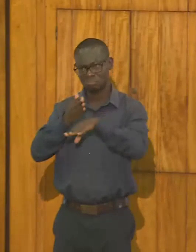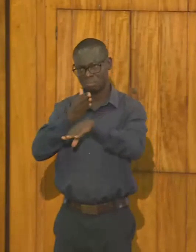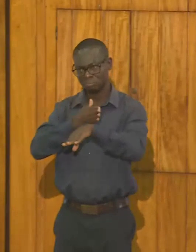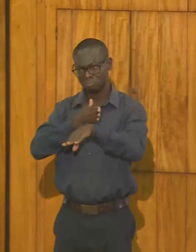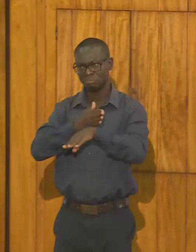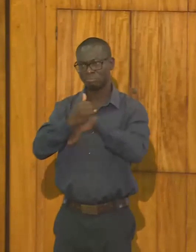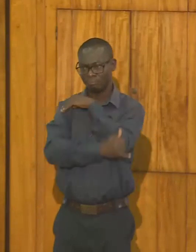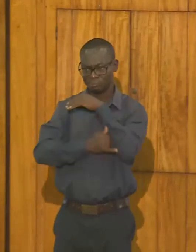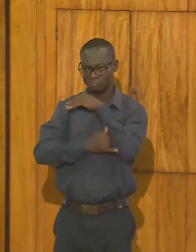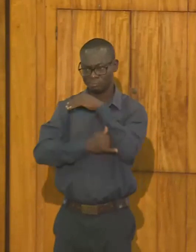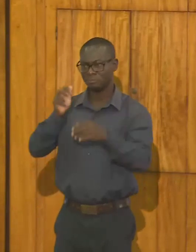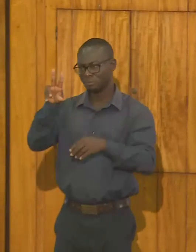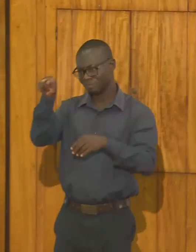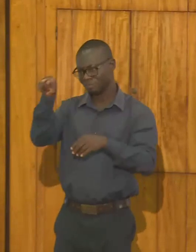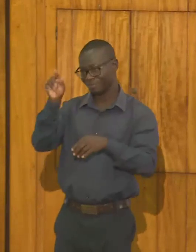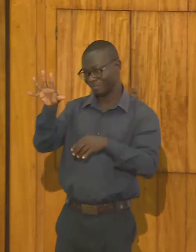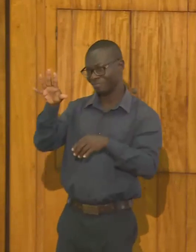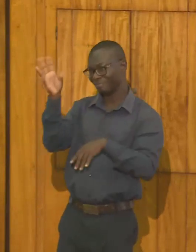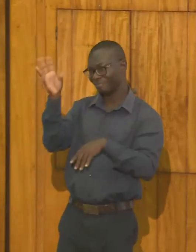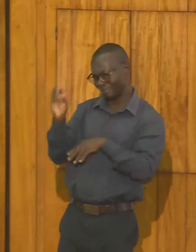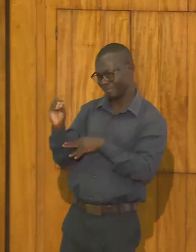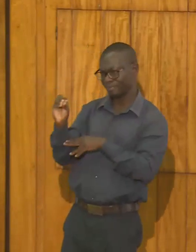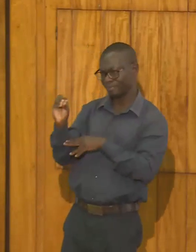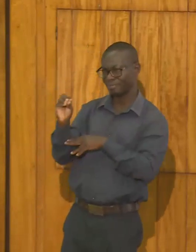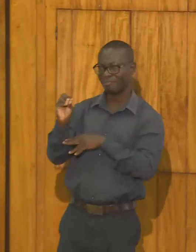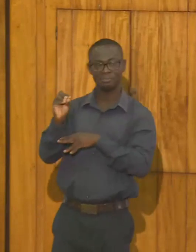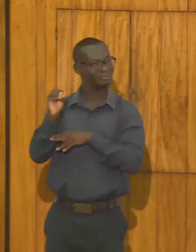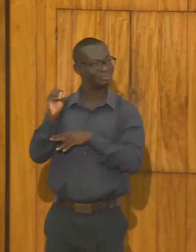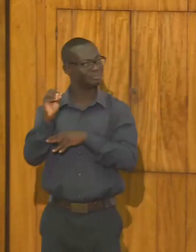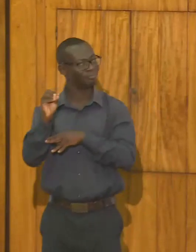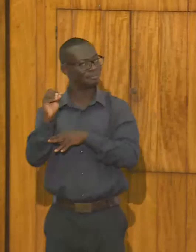now at 3.7%, down from